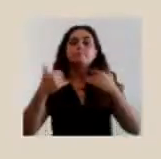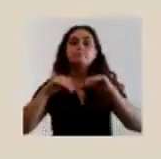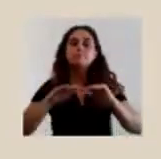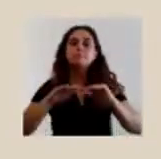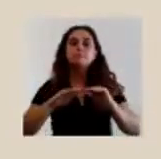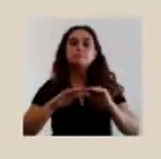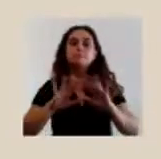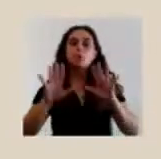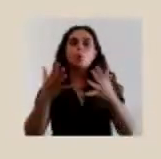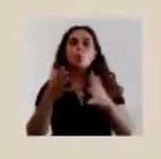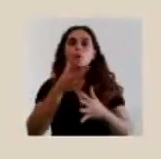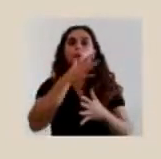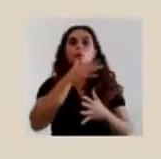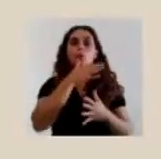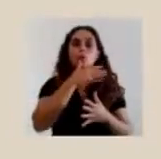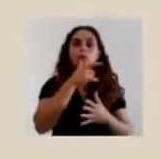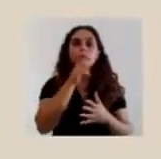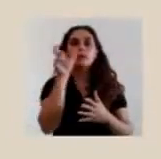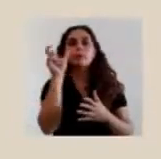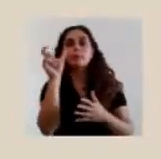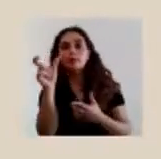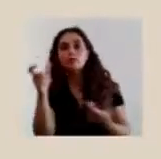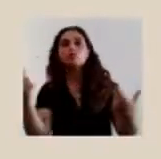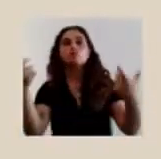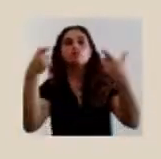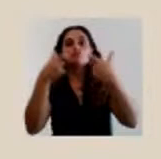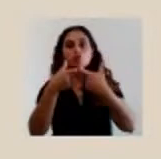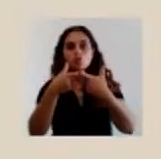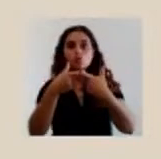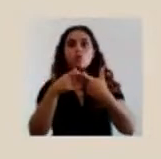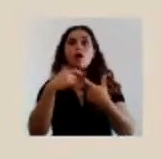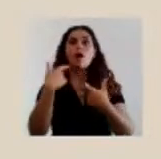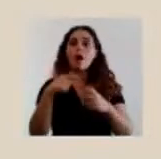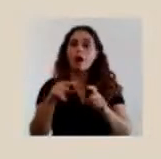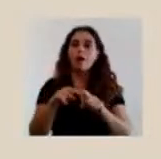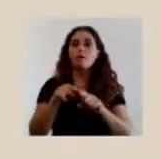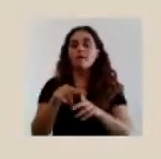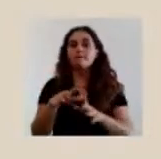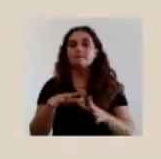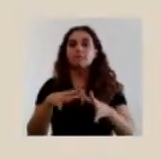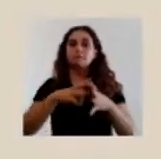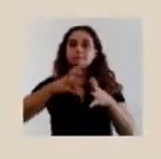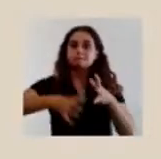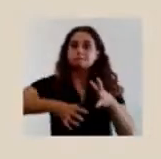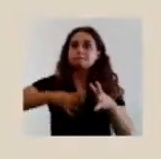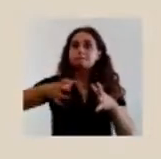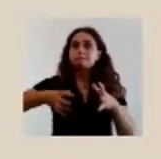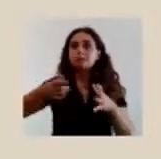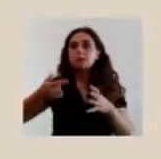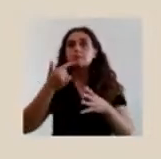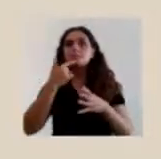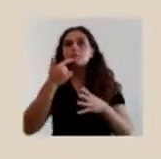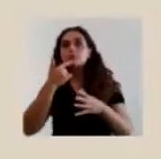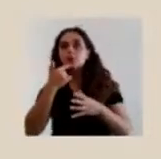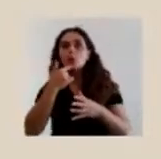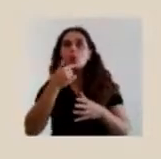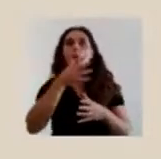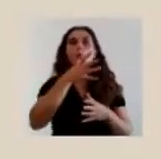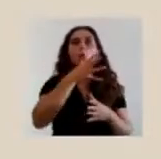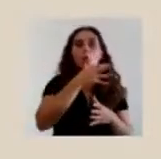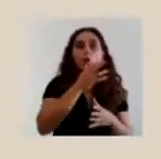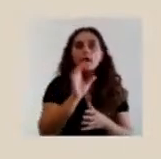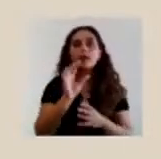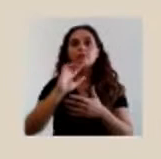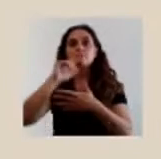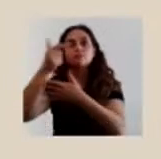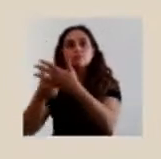However, when the color and the word are incongruent, there is a conflict or interference between the recognized color and the written